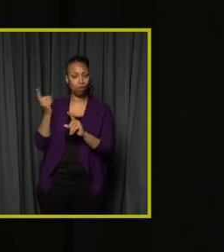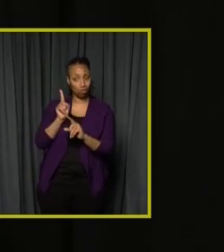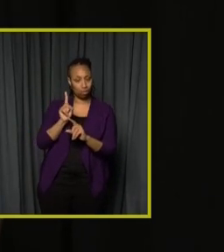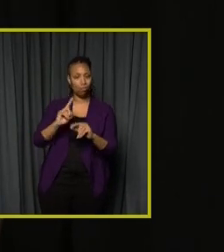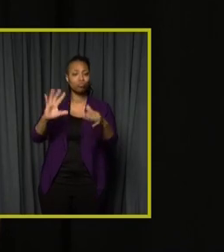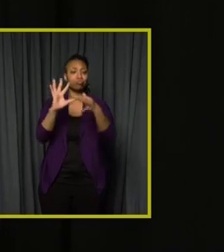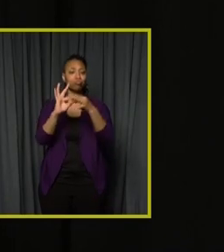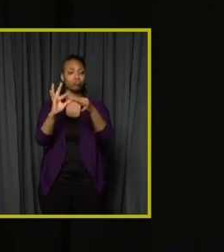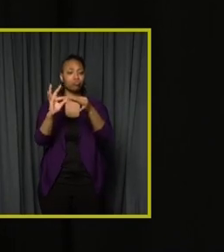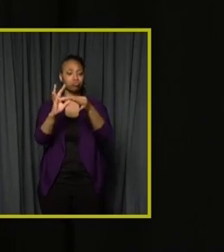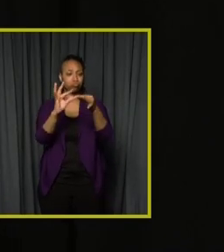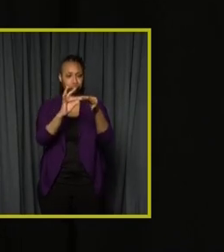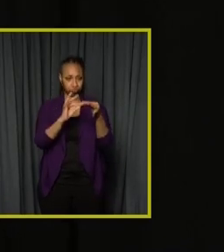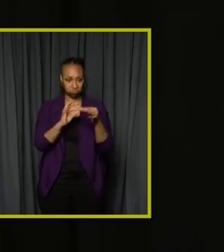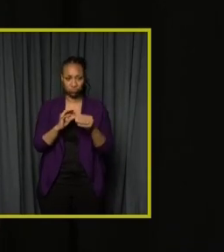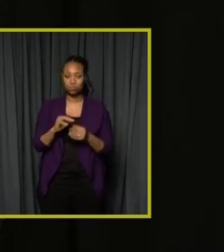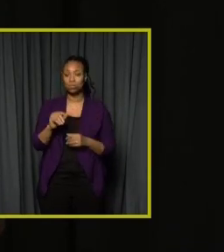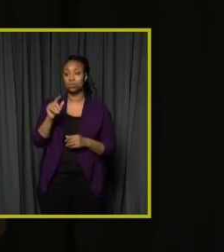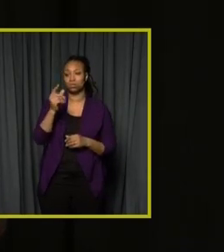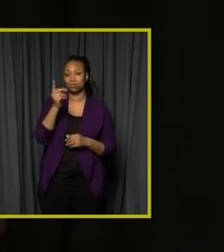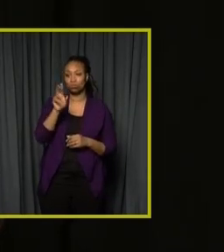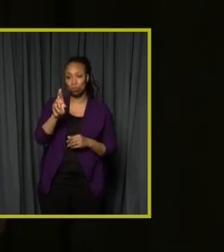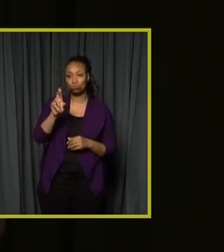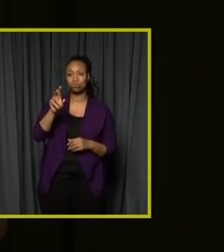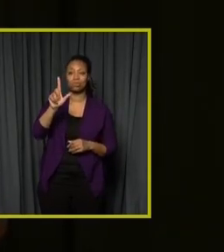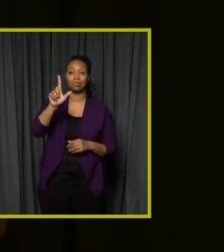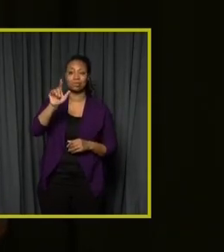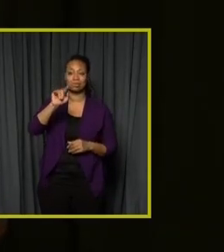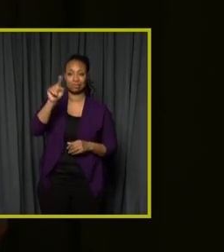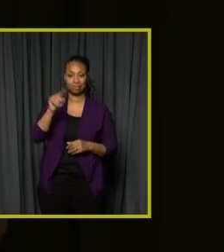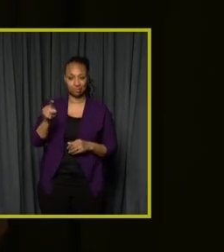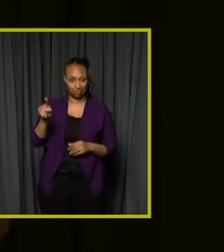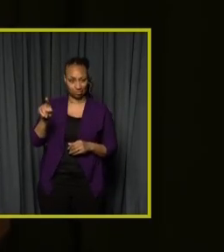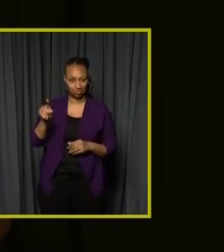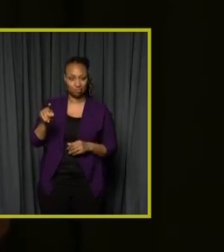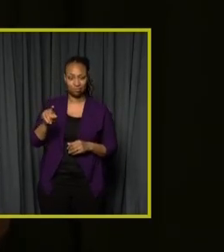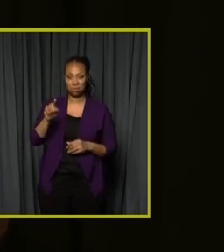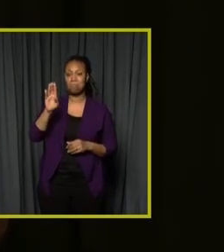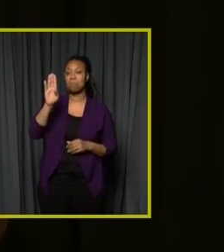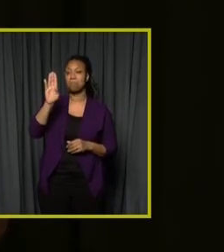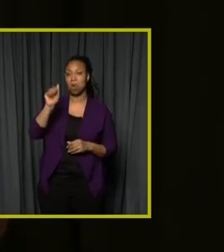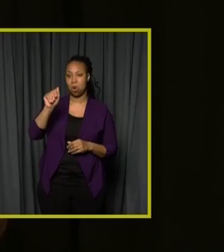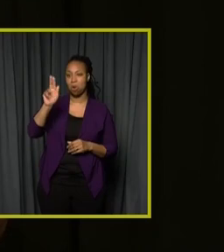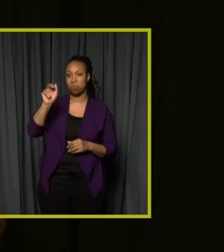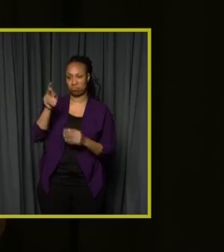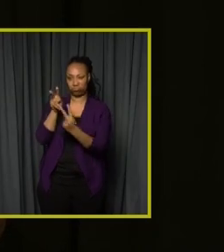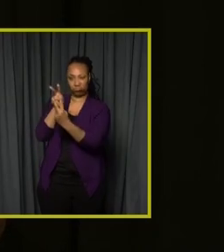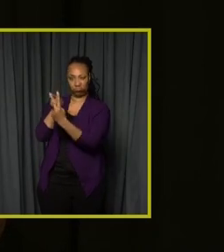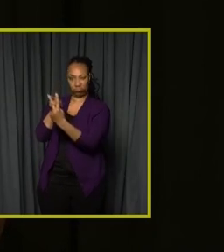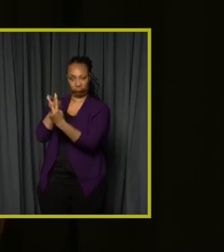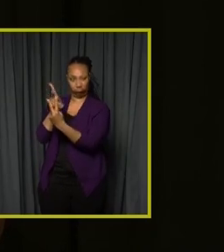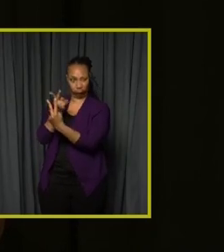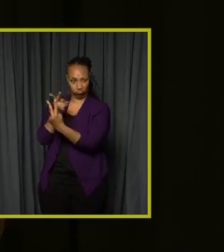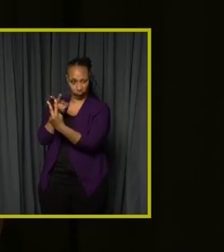Harris and the Reverend Dr. William J. Barber II will speak to us.